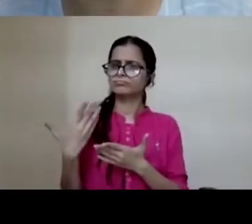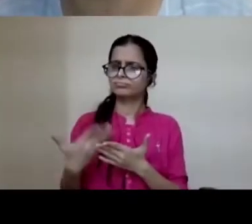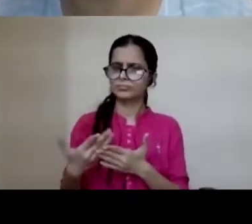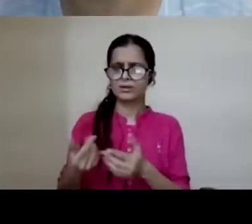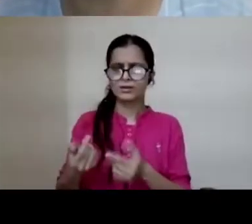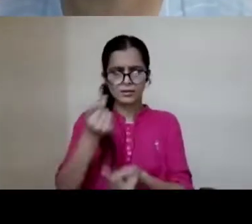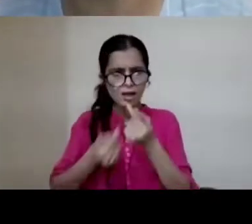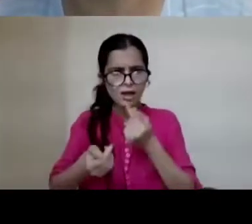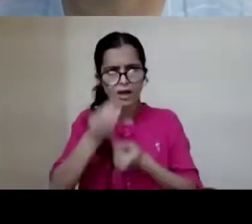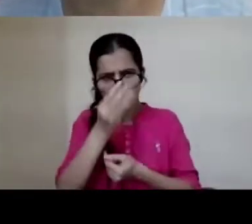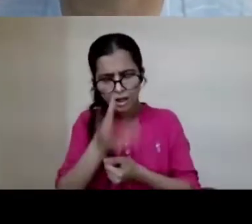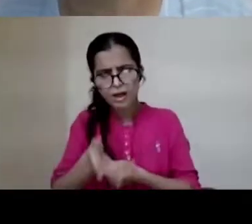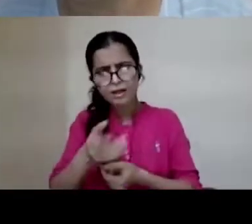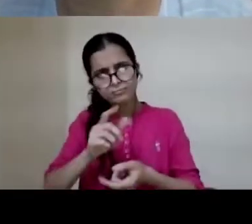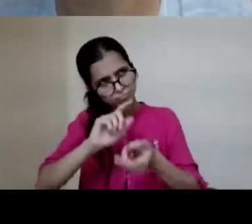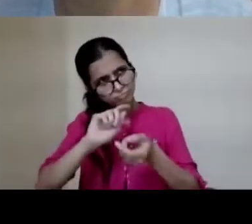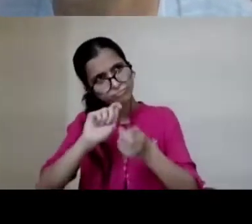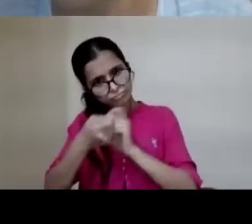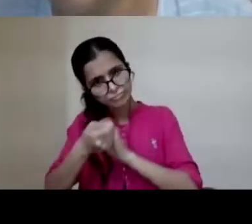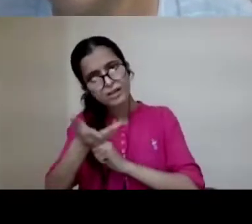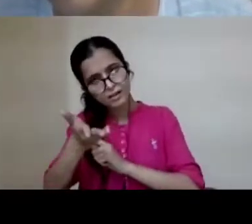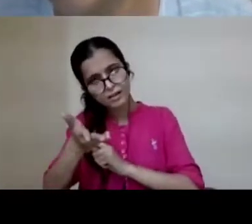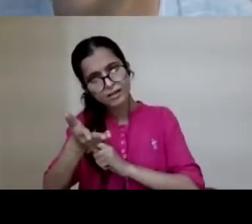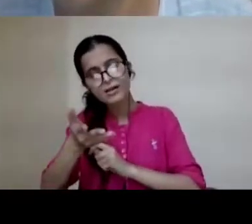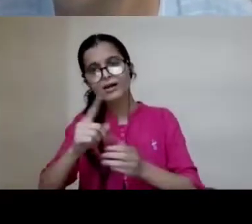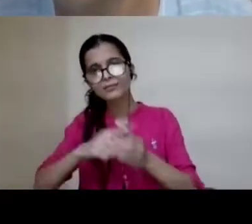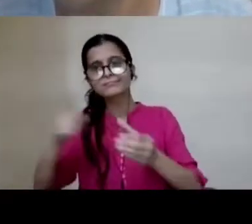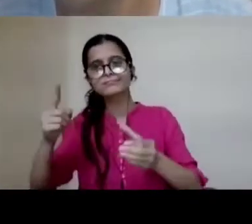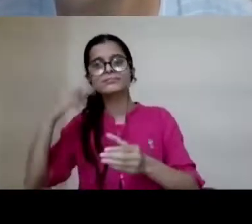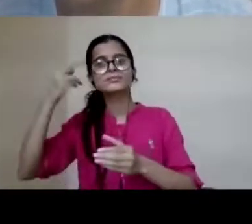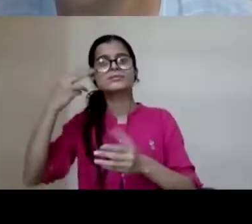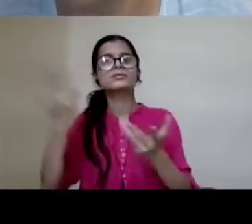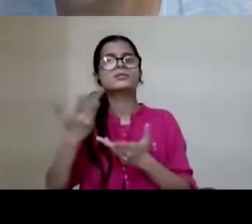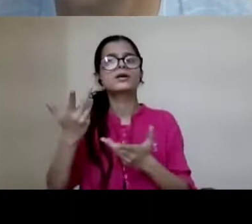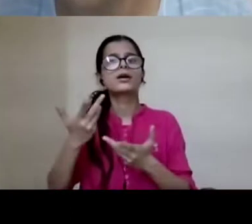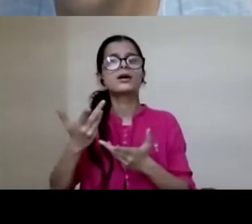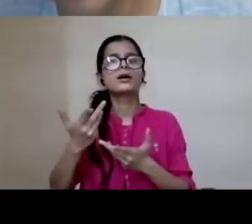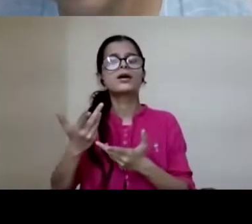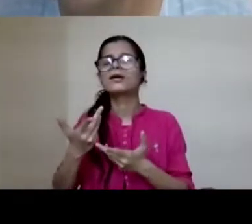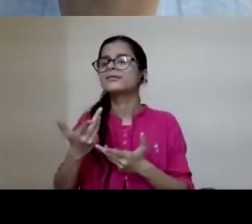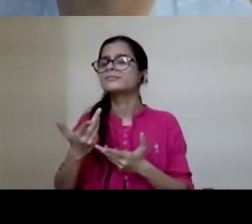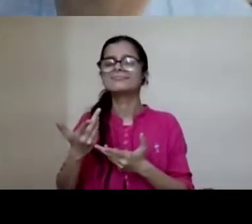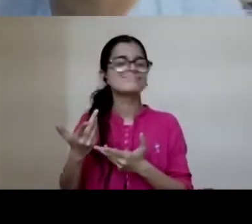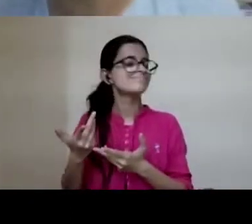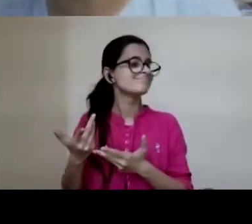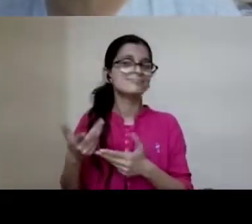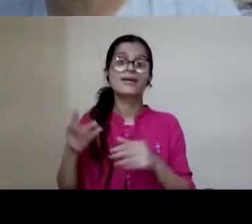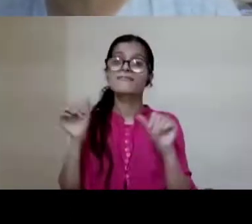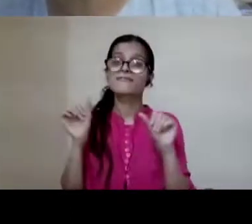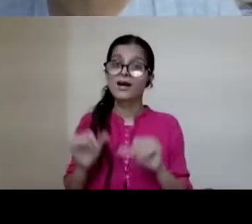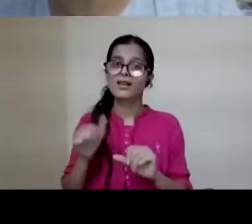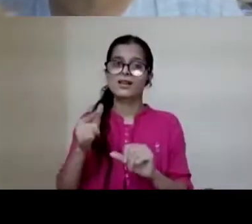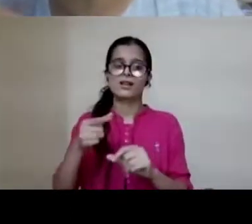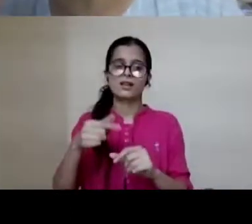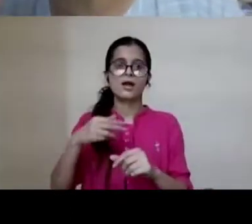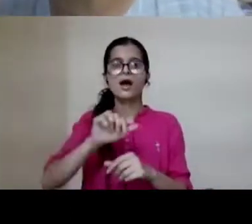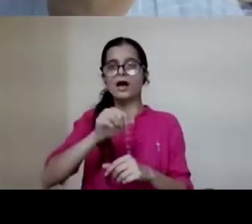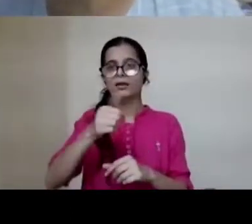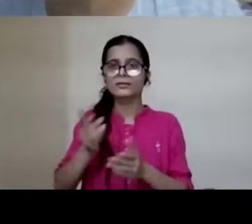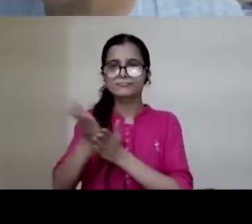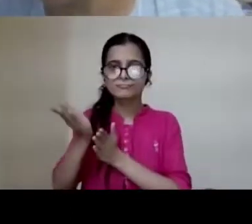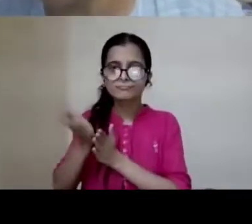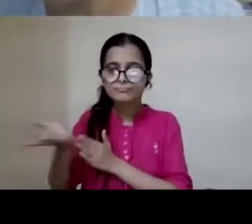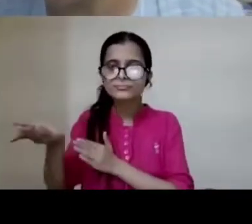politically correct to say that you can be excluded by reason of disability. And hence you have other kinds of, whether it's the